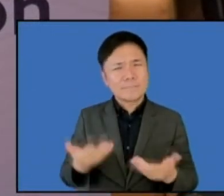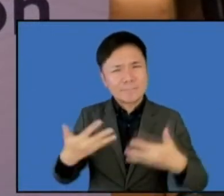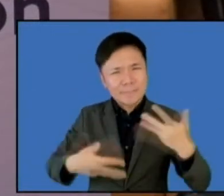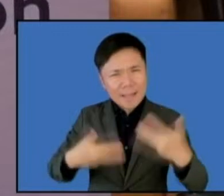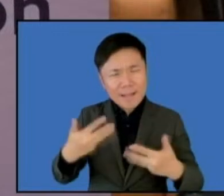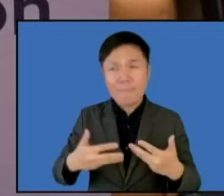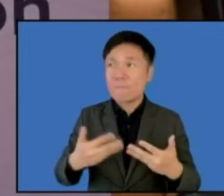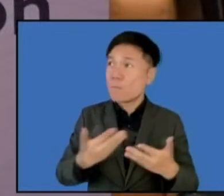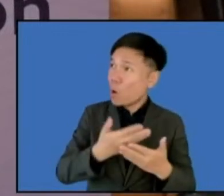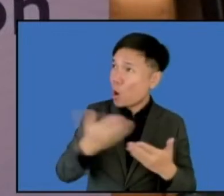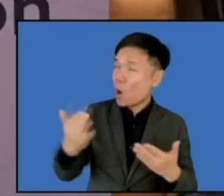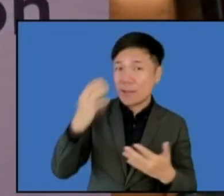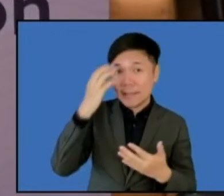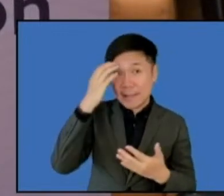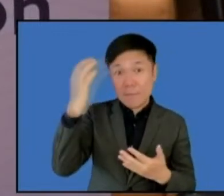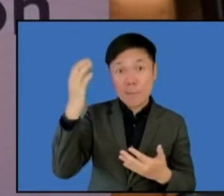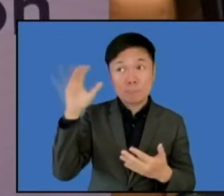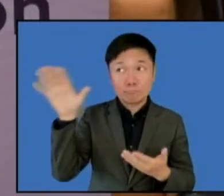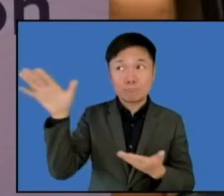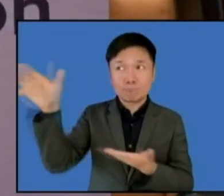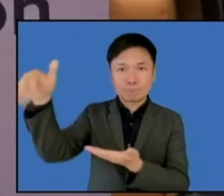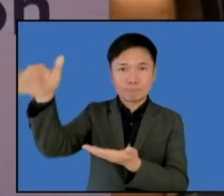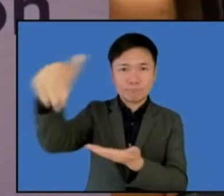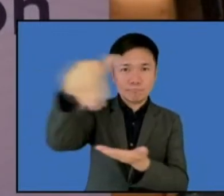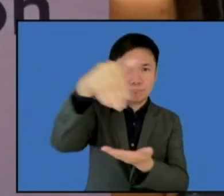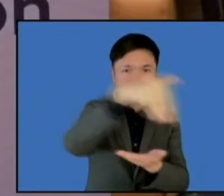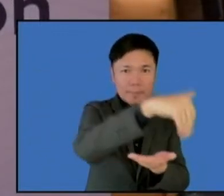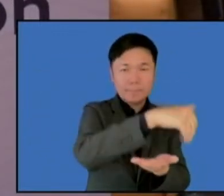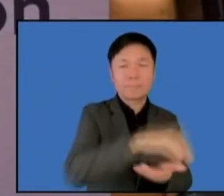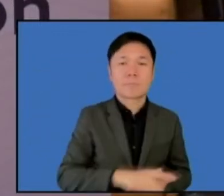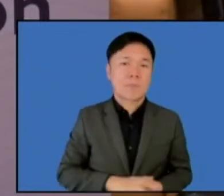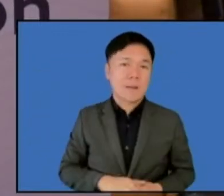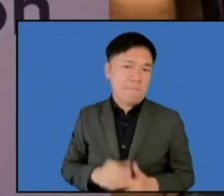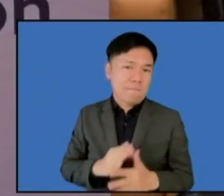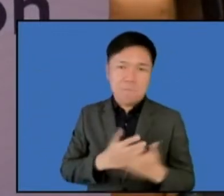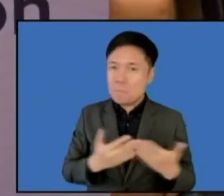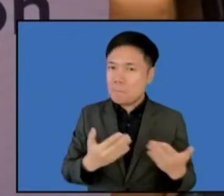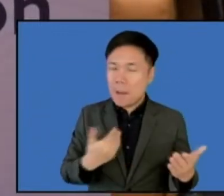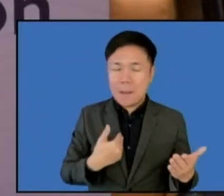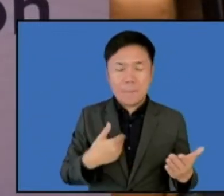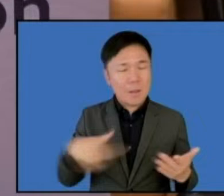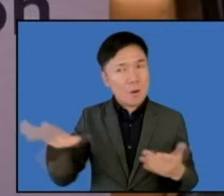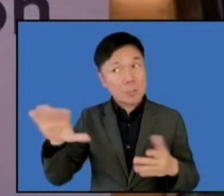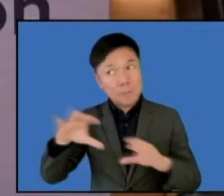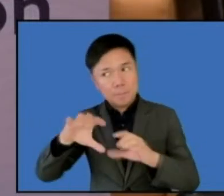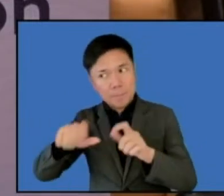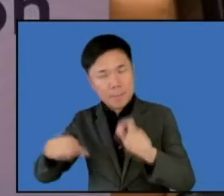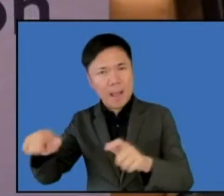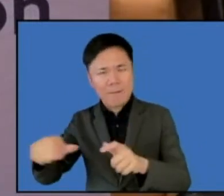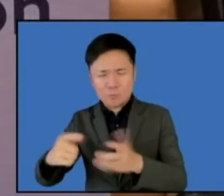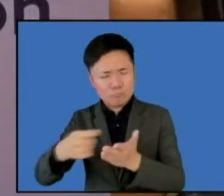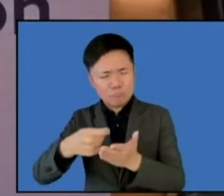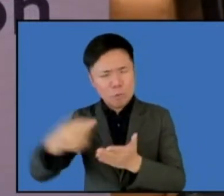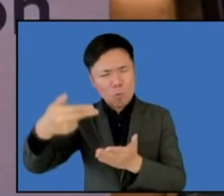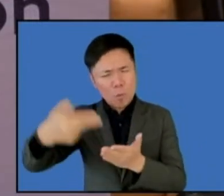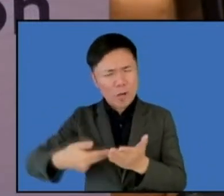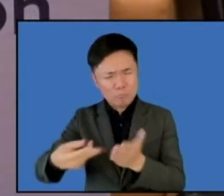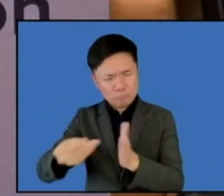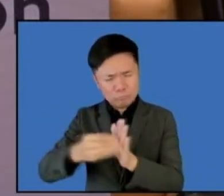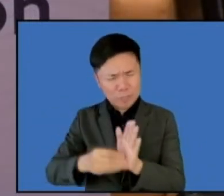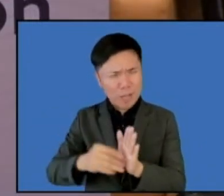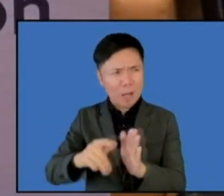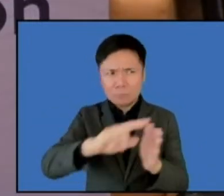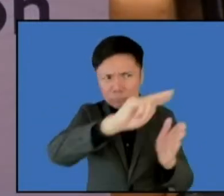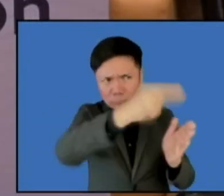from other government agencies, from registers and administrative records. But